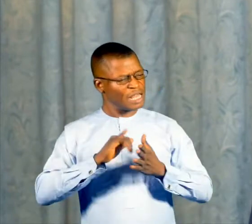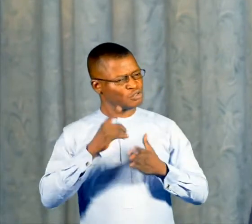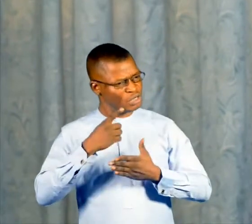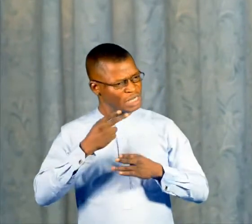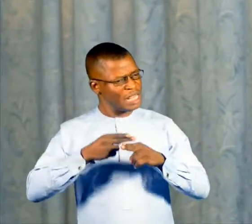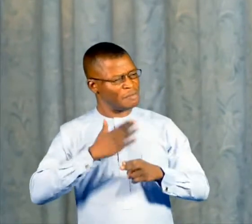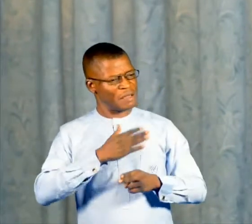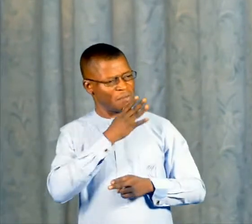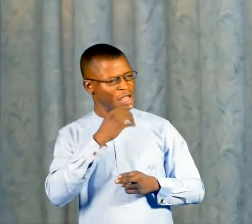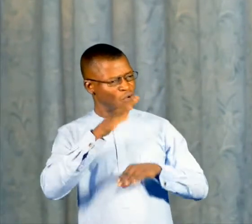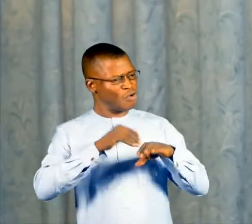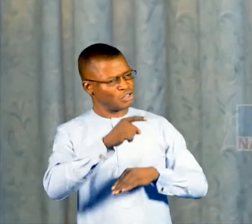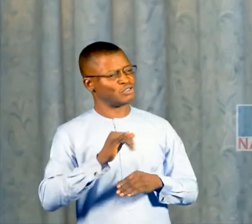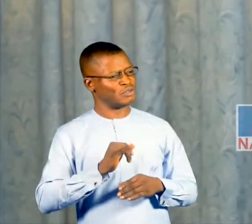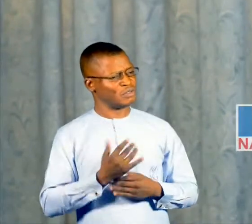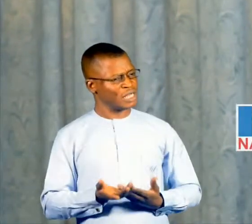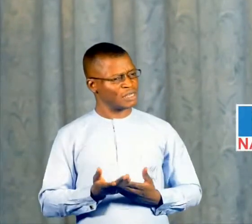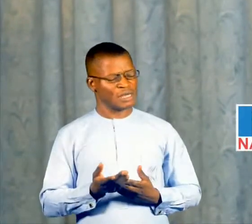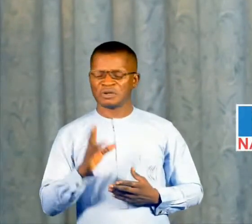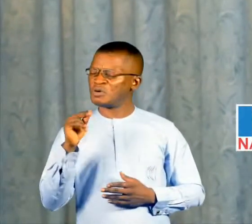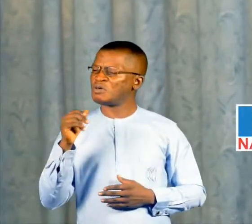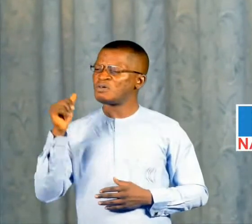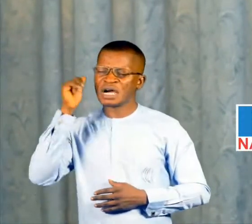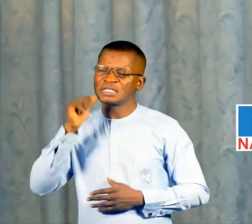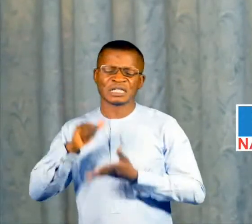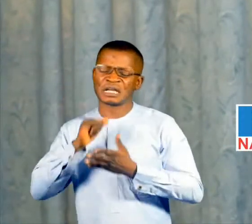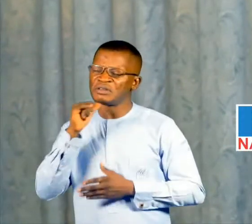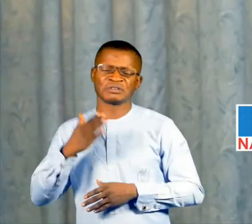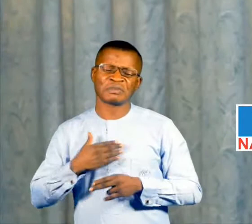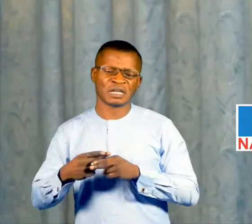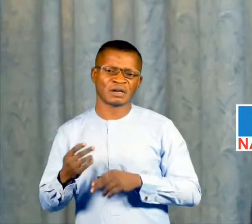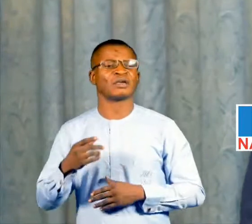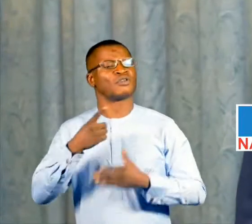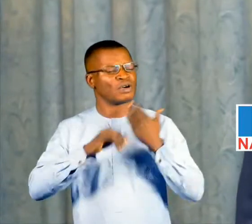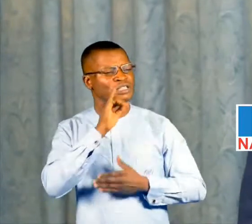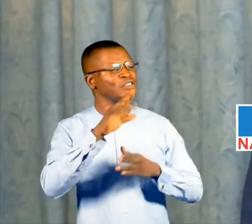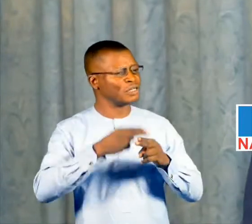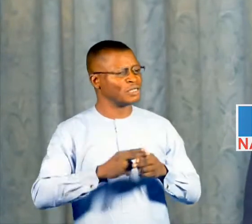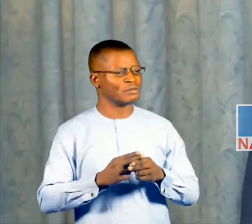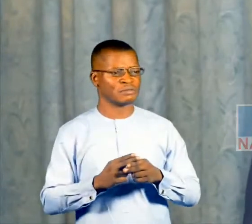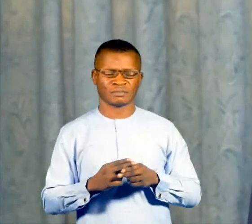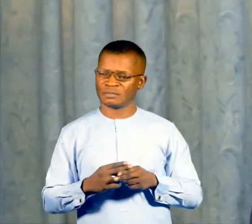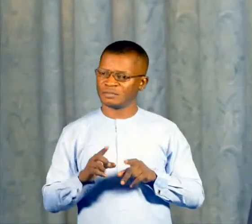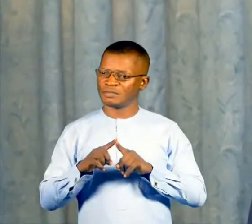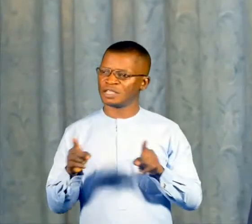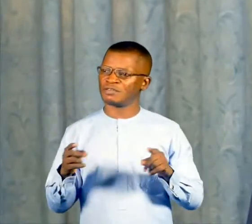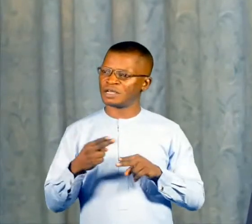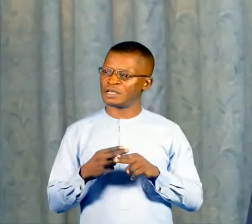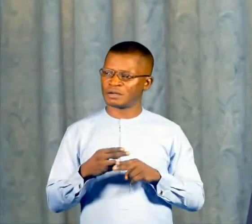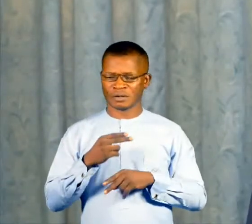How? That's what Mama calls you. He said, Auntie, that is not my name. Oh. What is your name? She mentioned a different